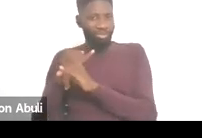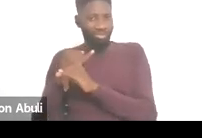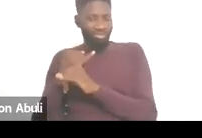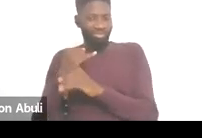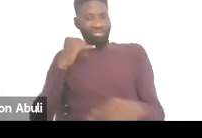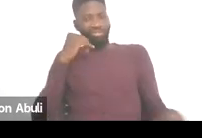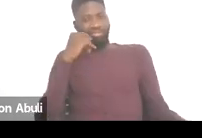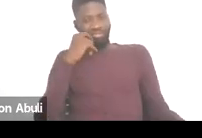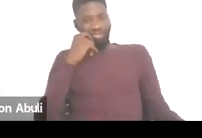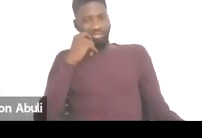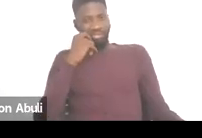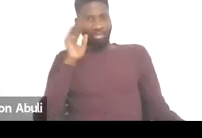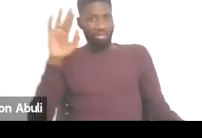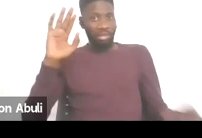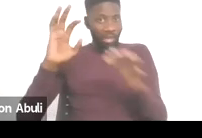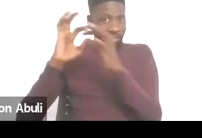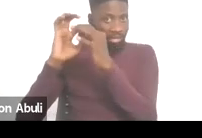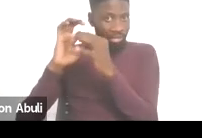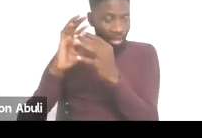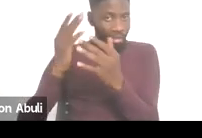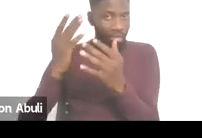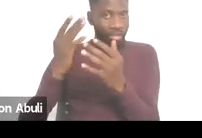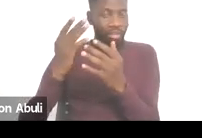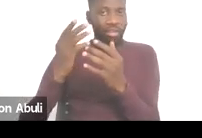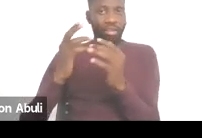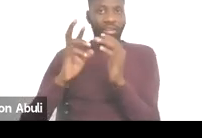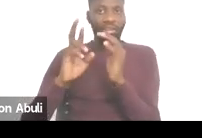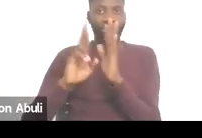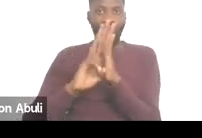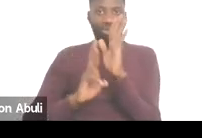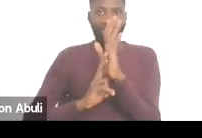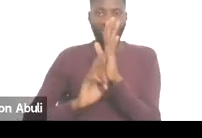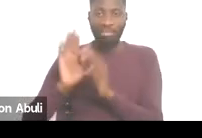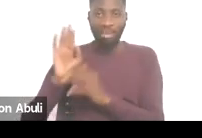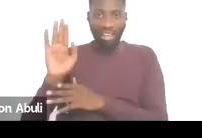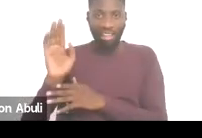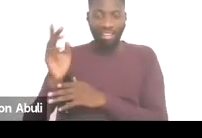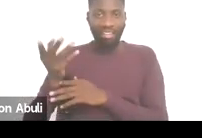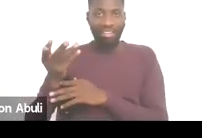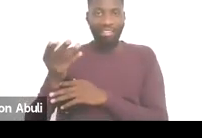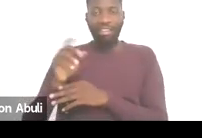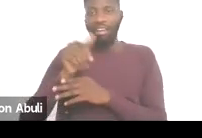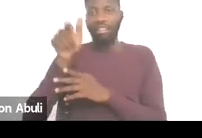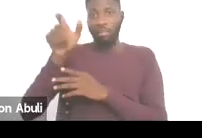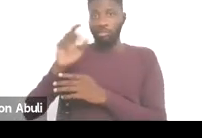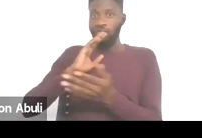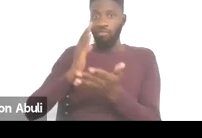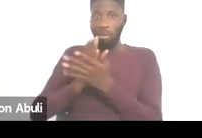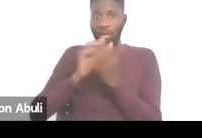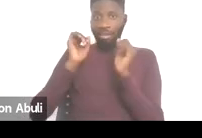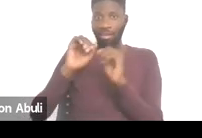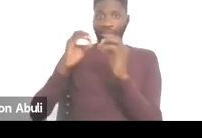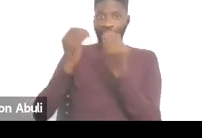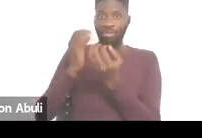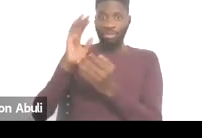they usually do? Is this their norm? Is there anyone else that can be able to confirm that this is what this organization